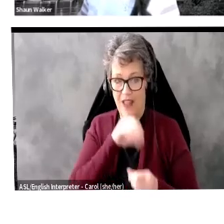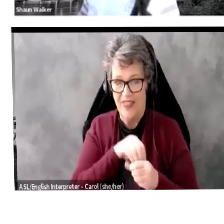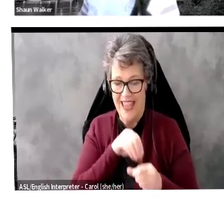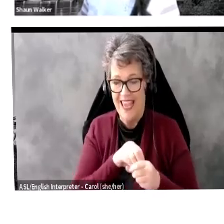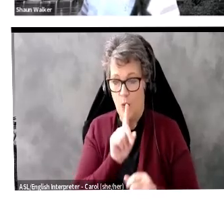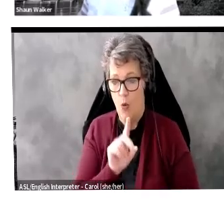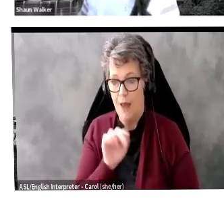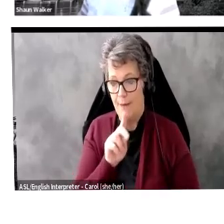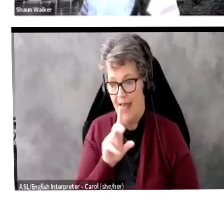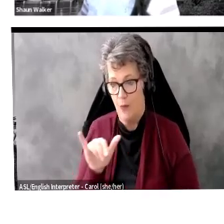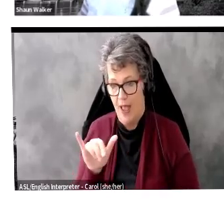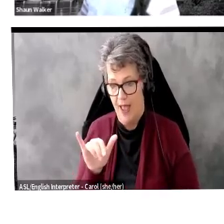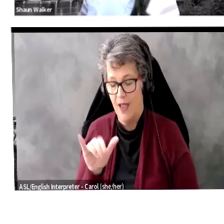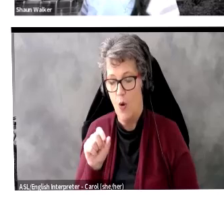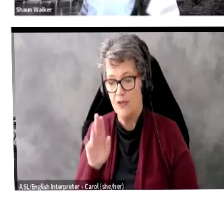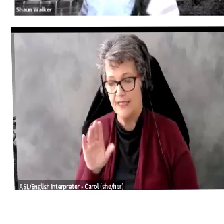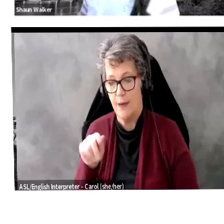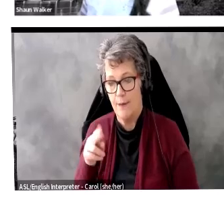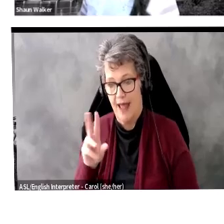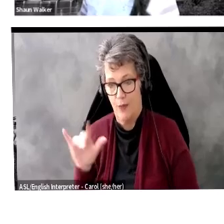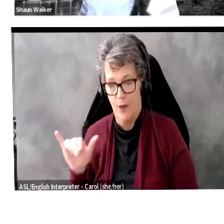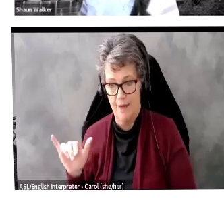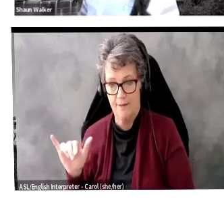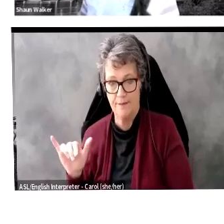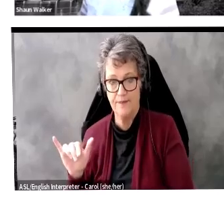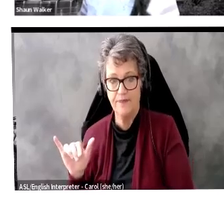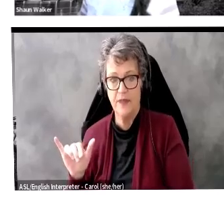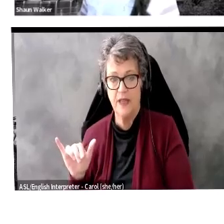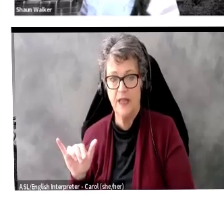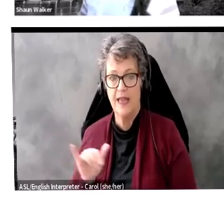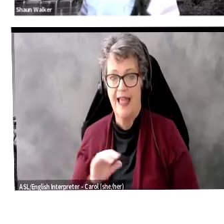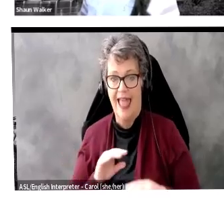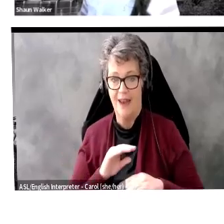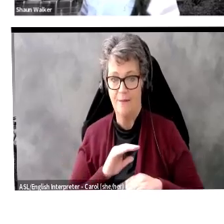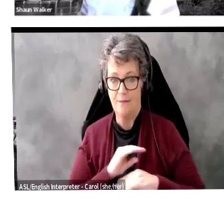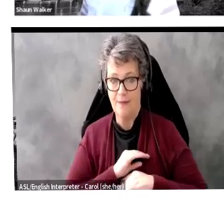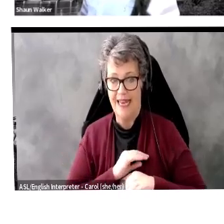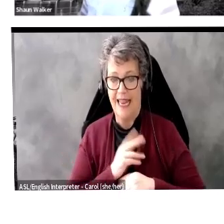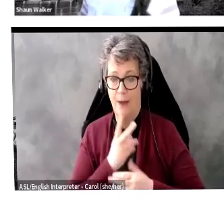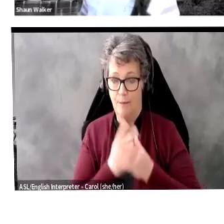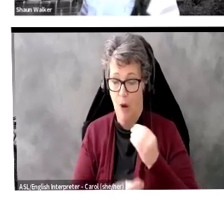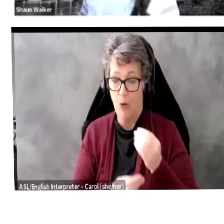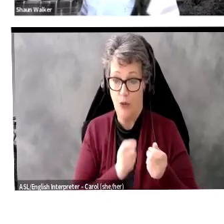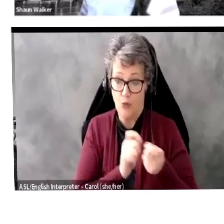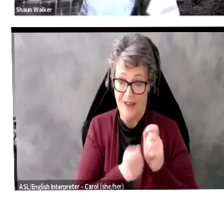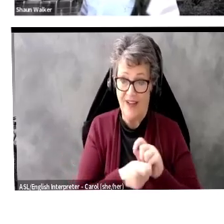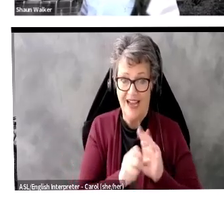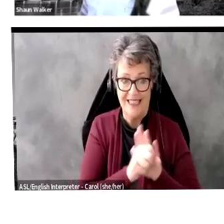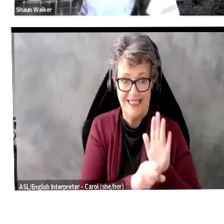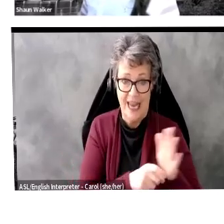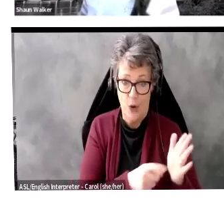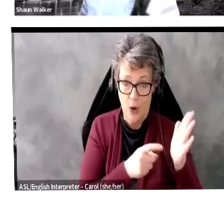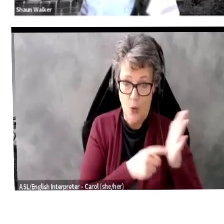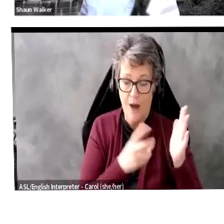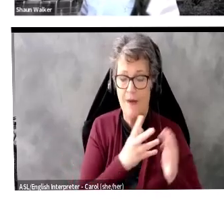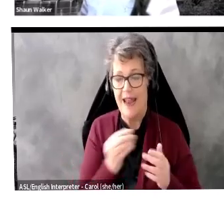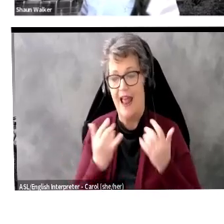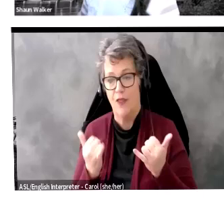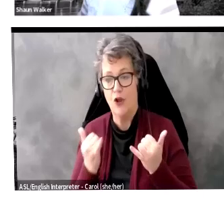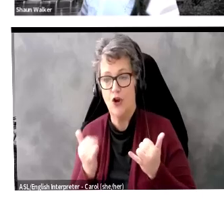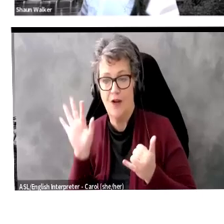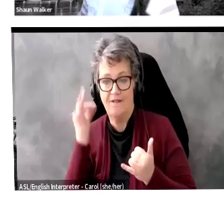a pathway or sub-pathway and meeting both the revised state requirement and the